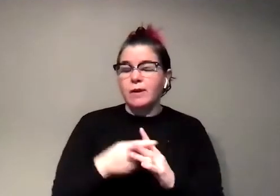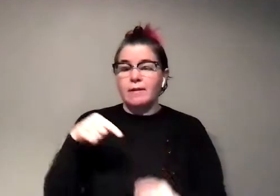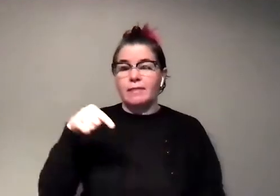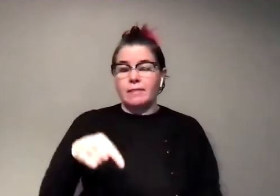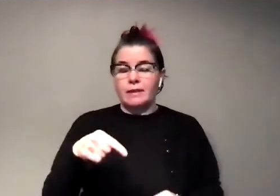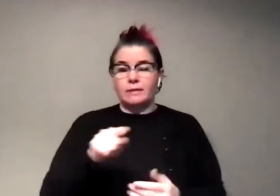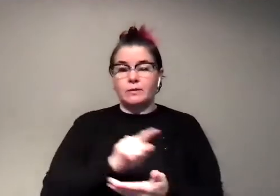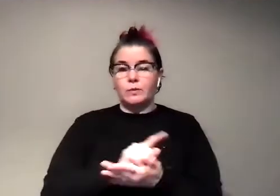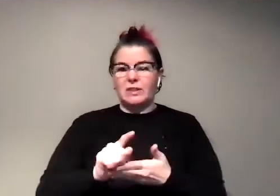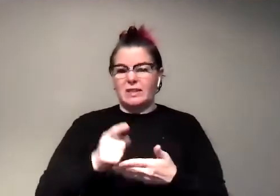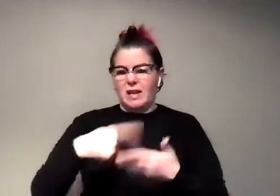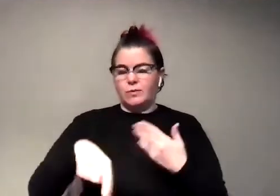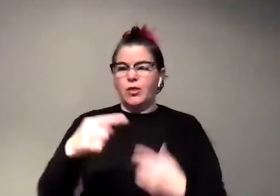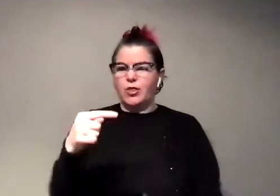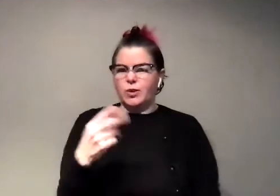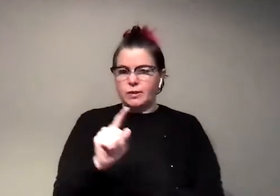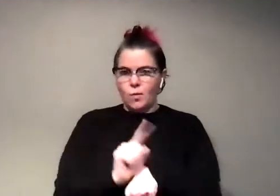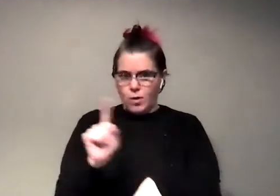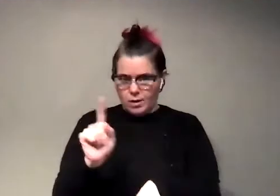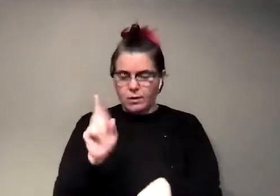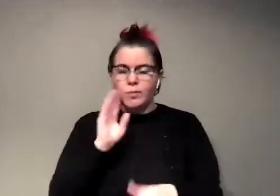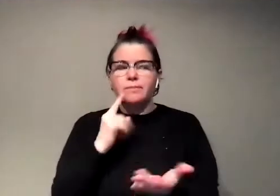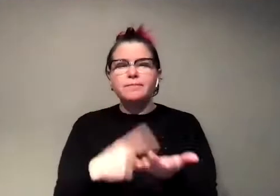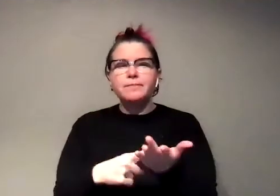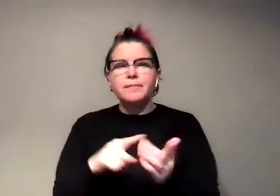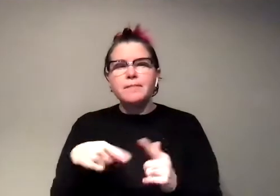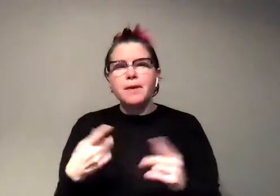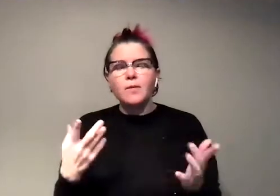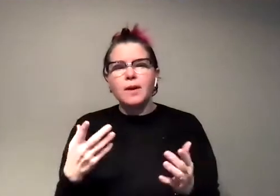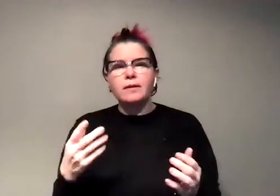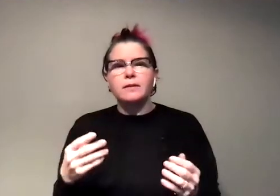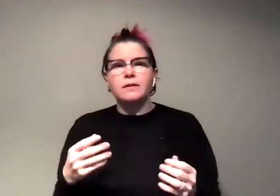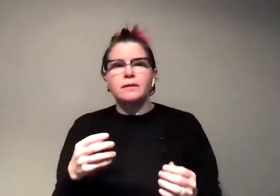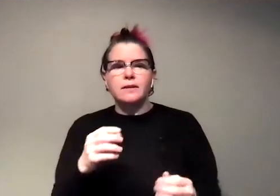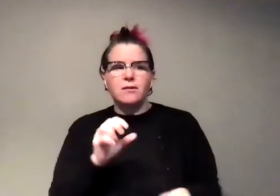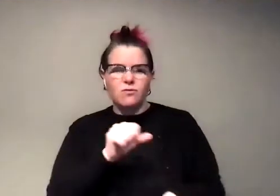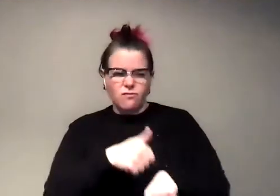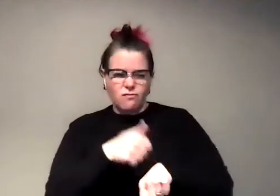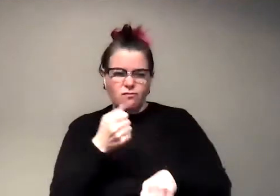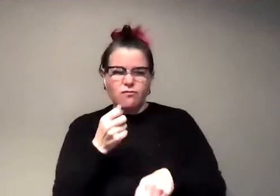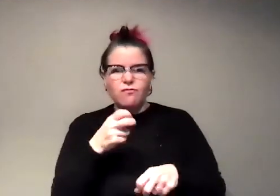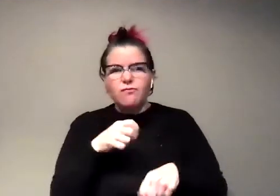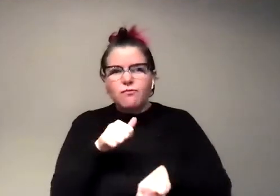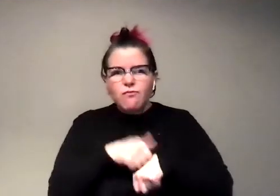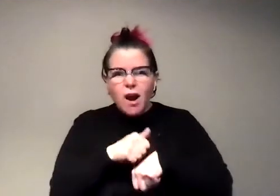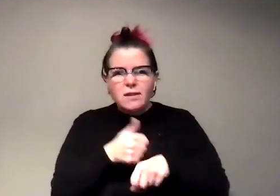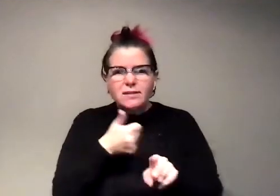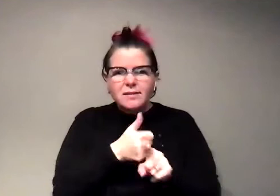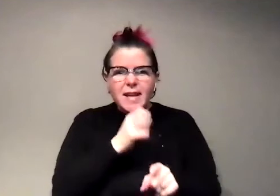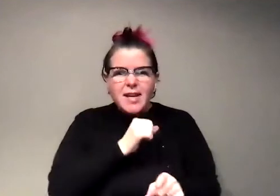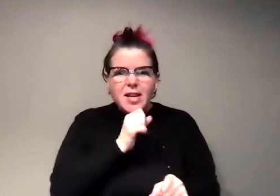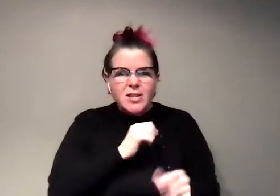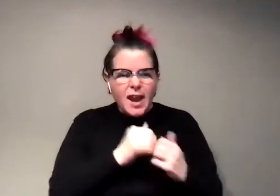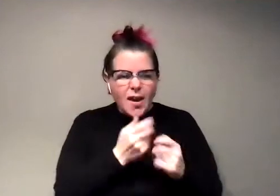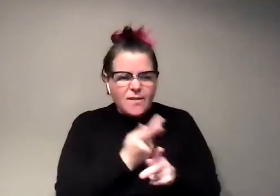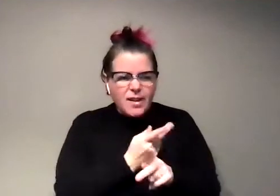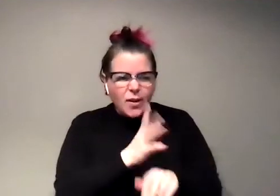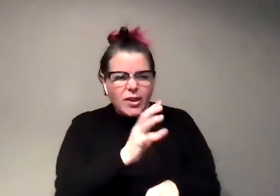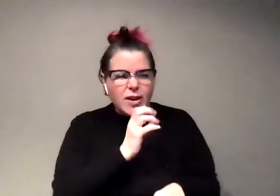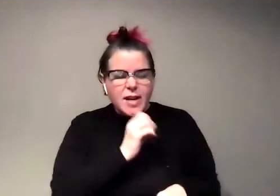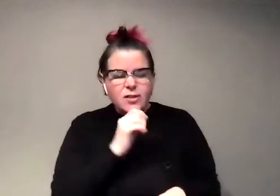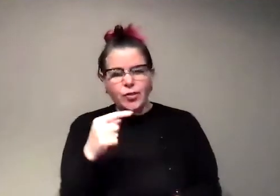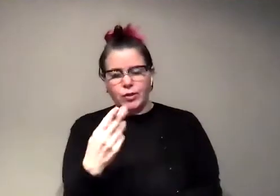on Thursday at 1 p.m., we're going to be talking about how old rocks are and how old we can figure out those rocks are. That will be Thursday,